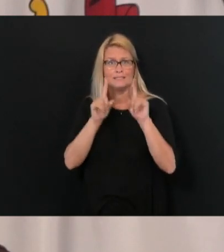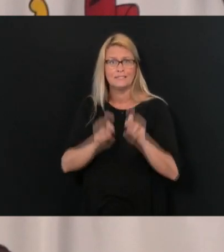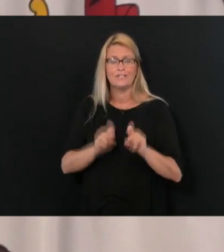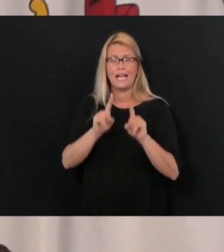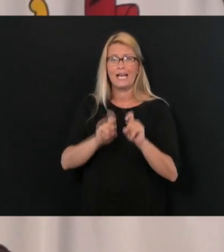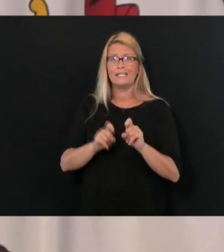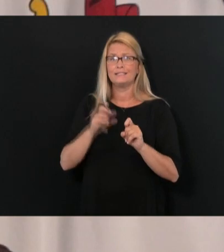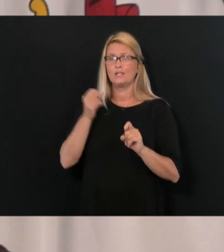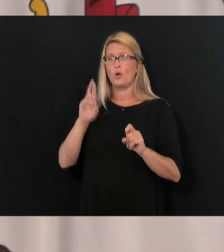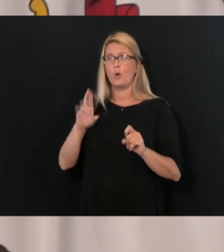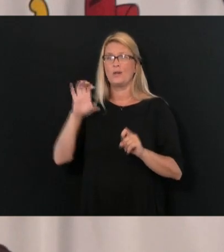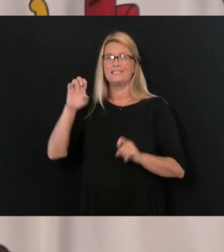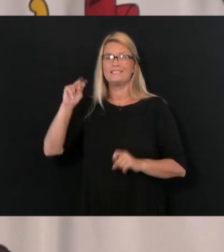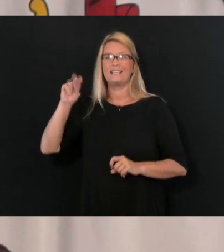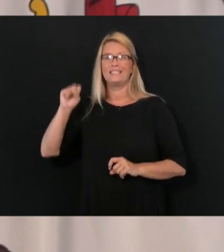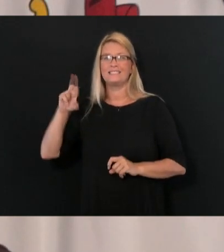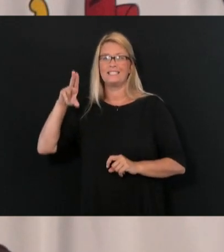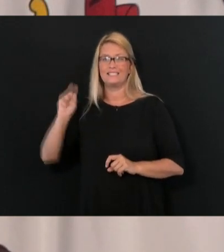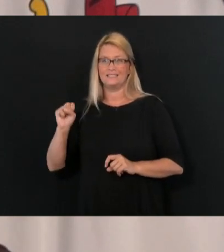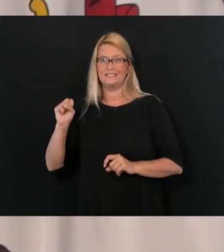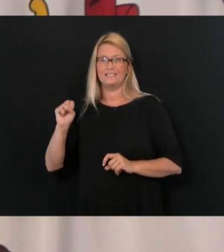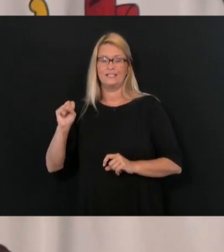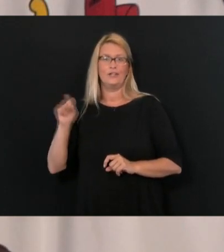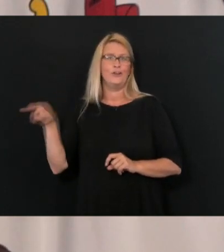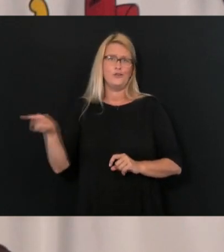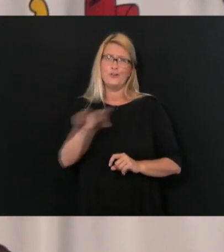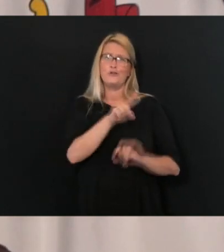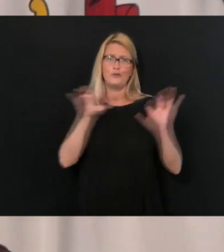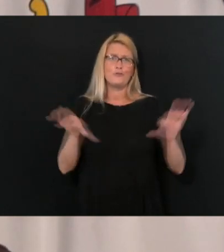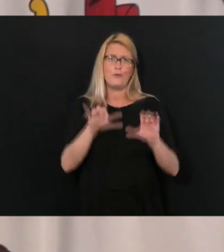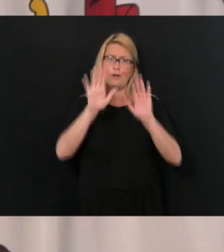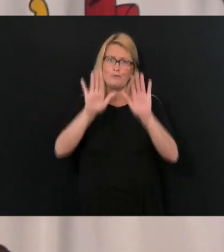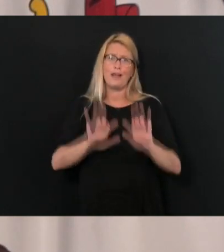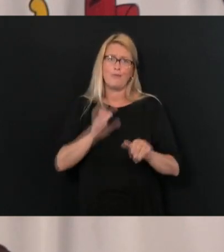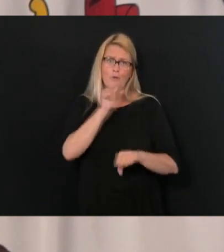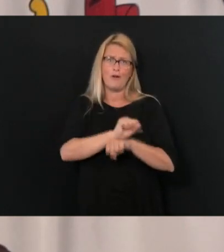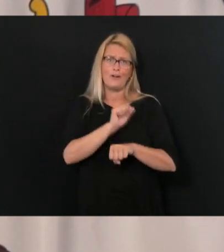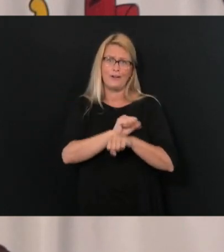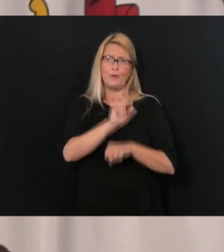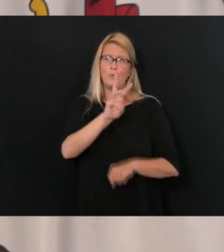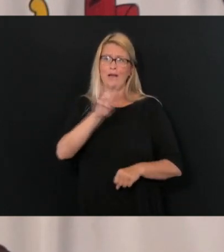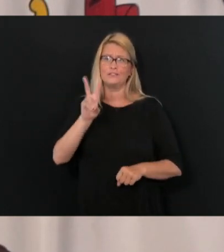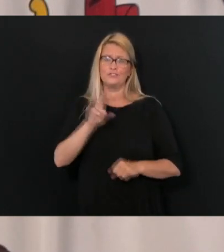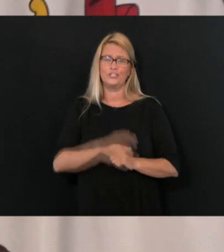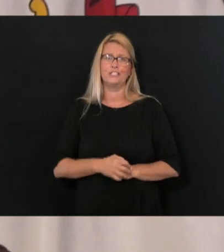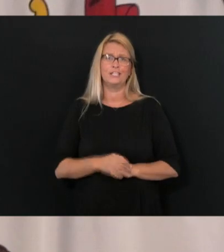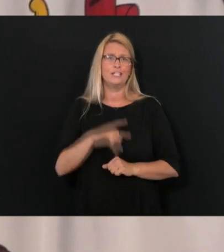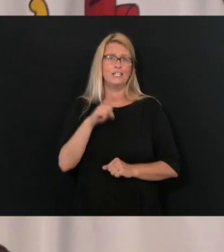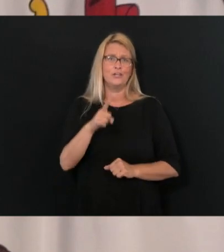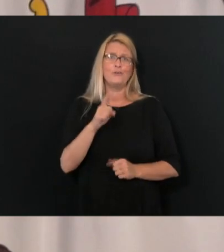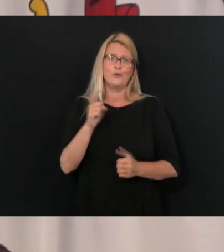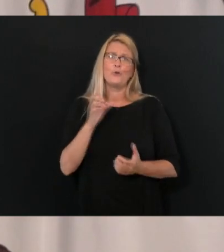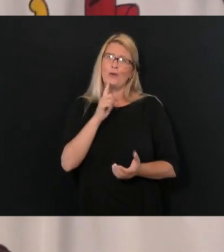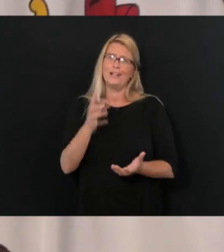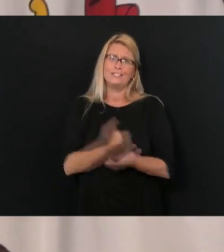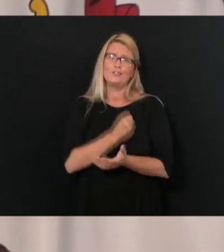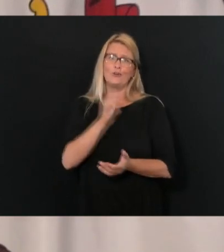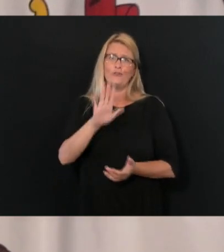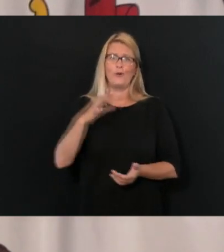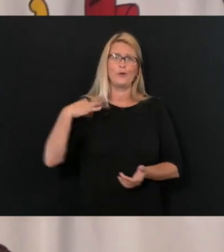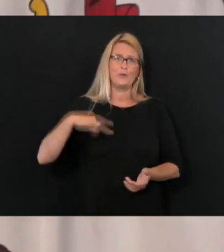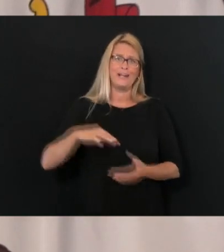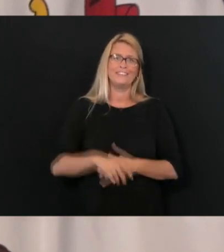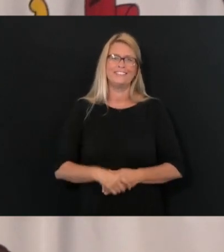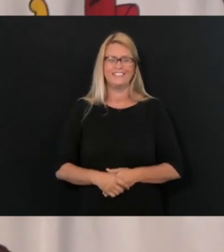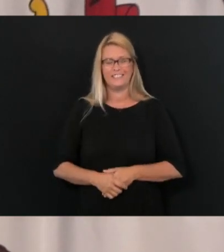or it be the census. You know, just you do a lot of good work, West Virginia. You deserve lots and lots of credit. And the